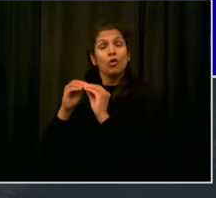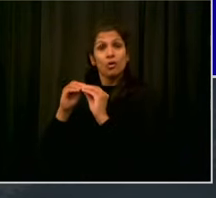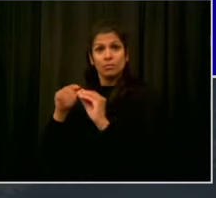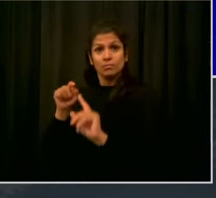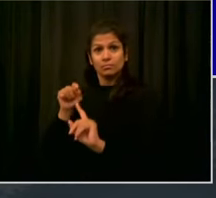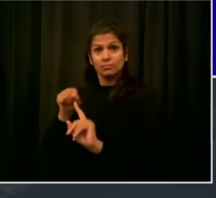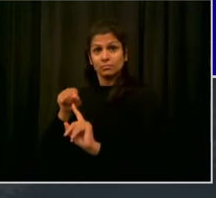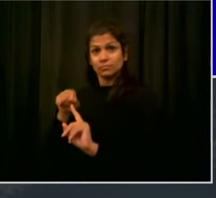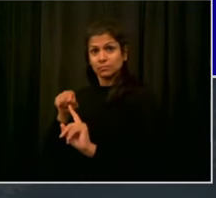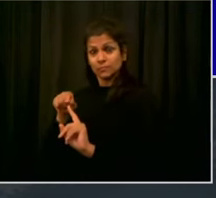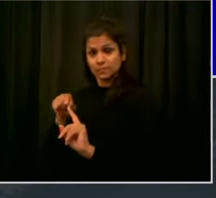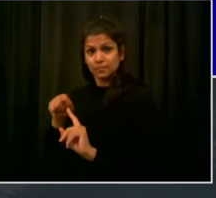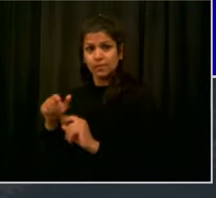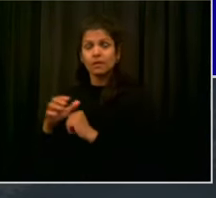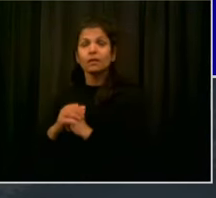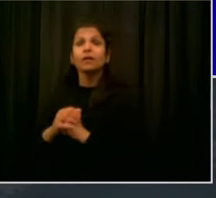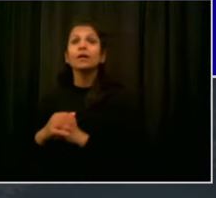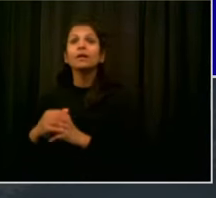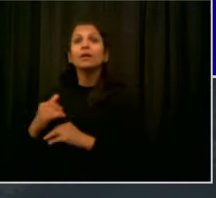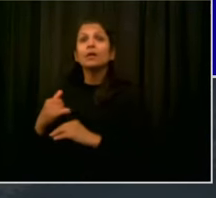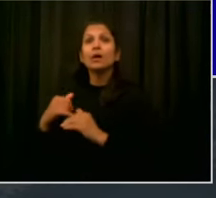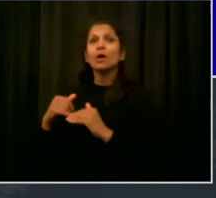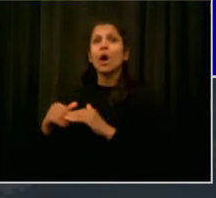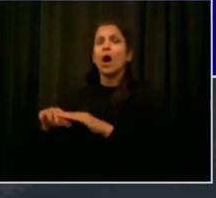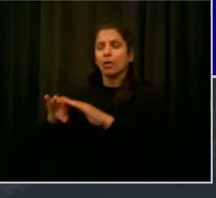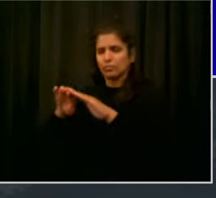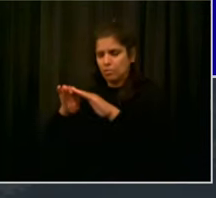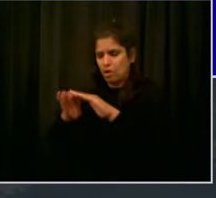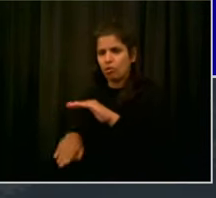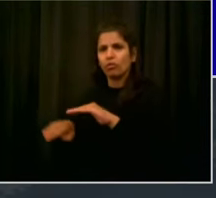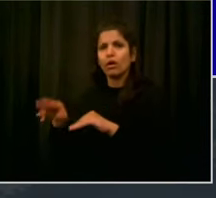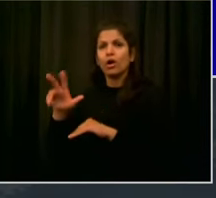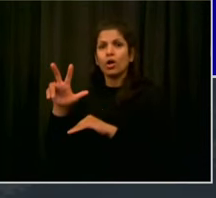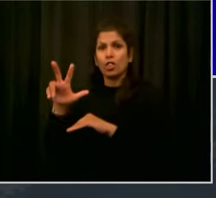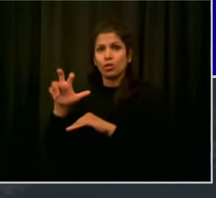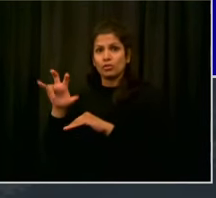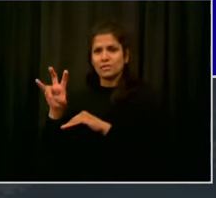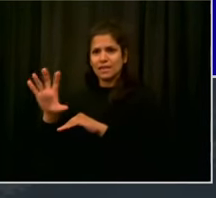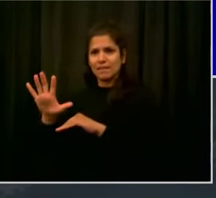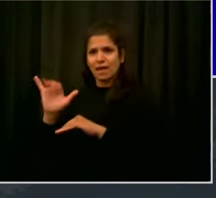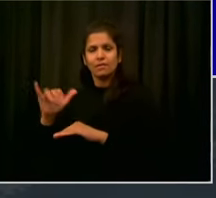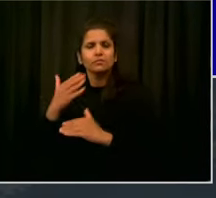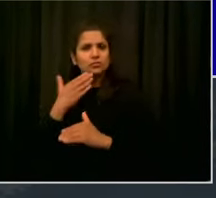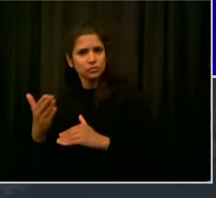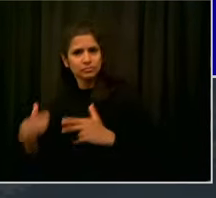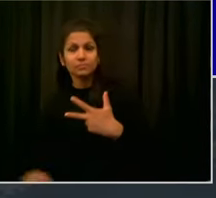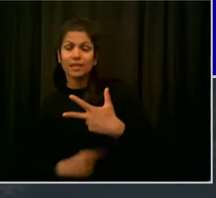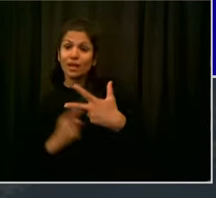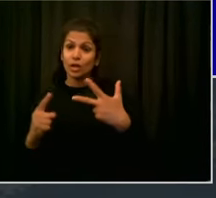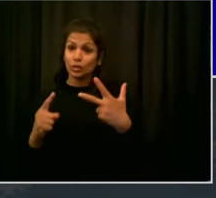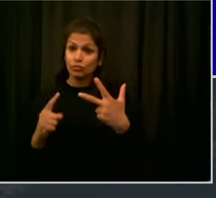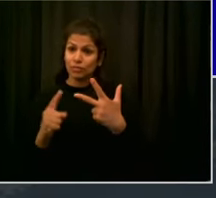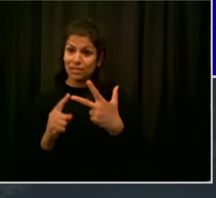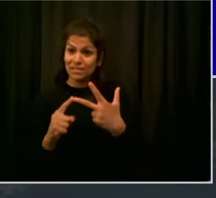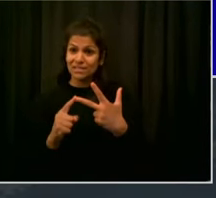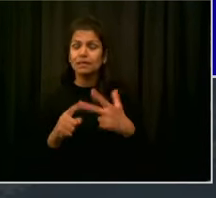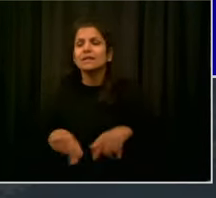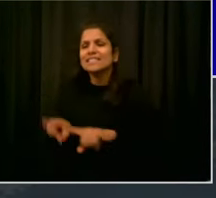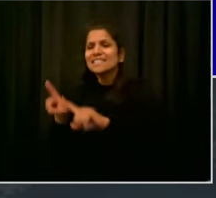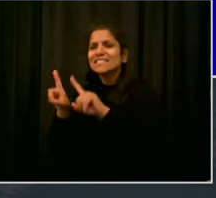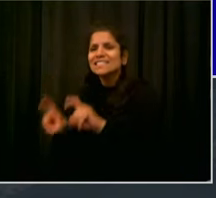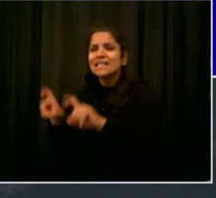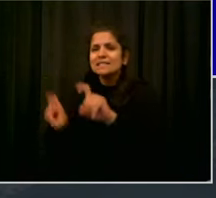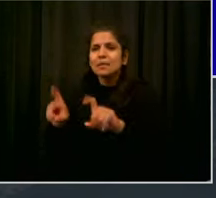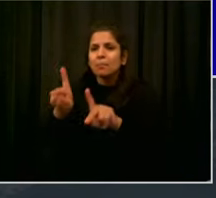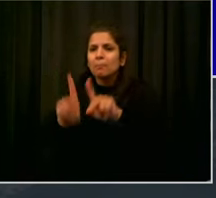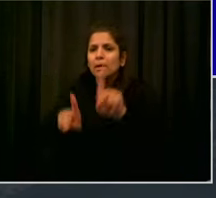we intend to stay under that threshold. And percentage of people who tested citywide for COVID-19 tested